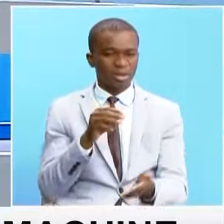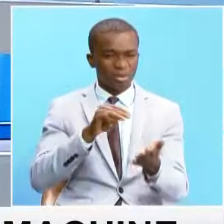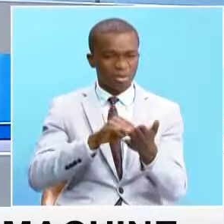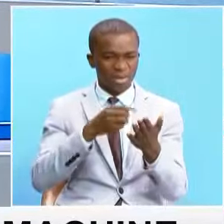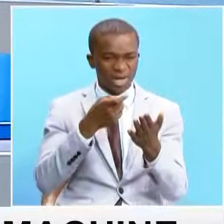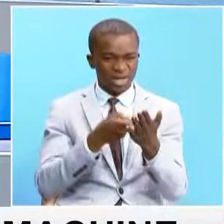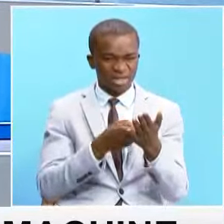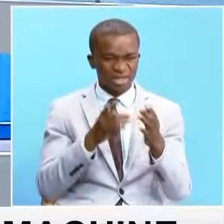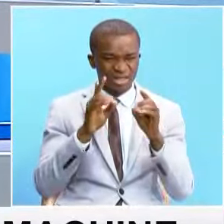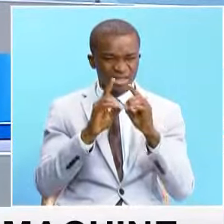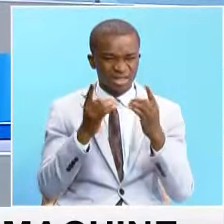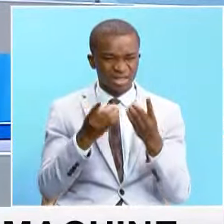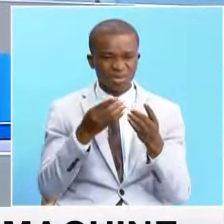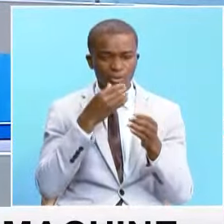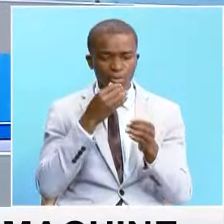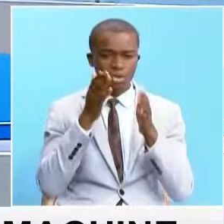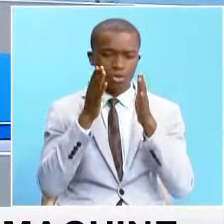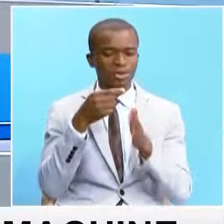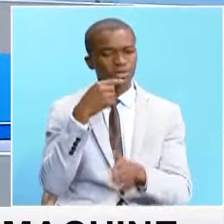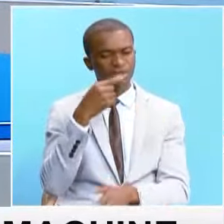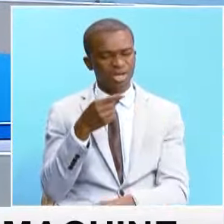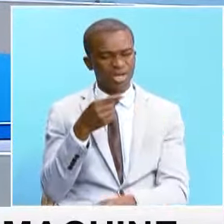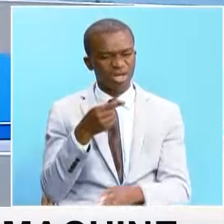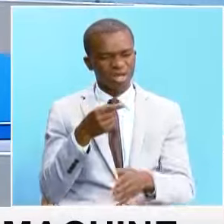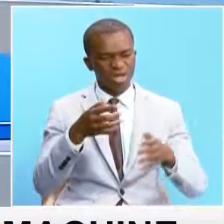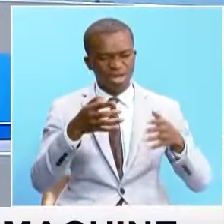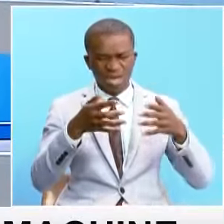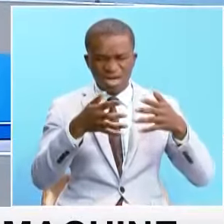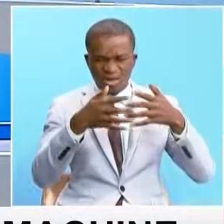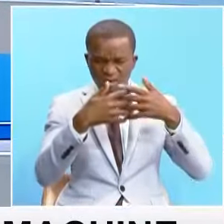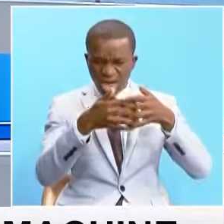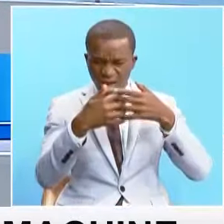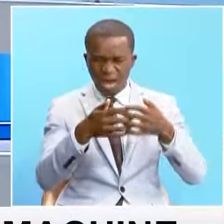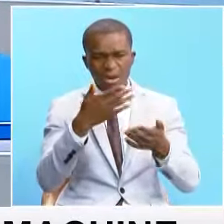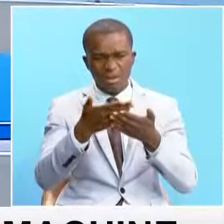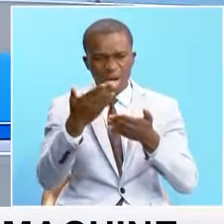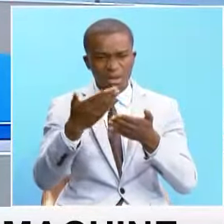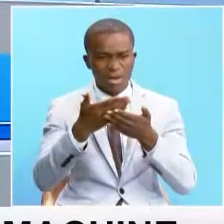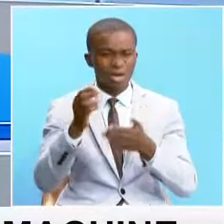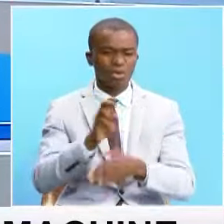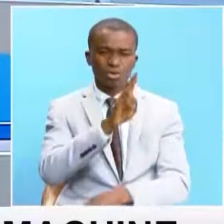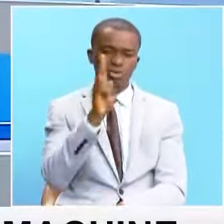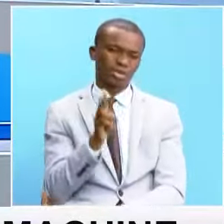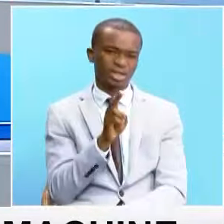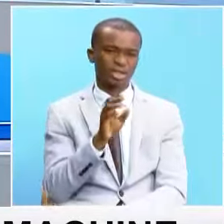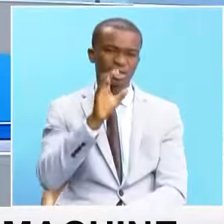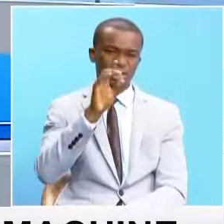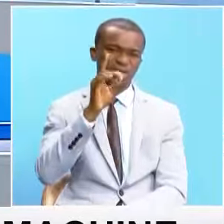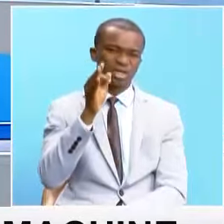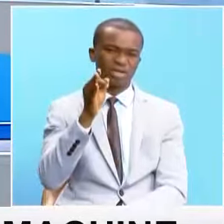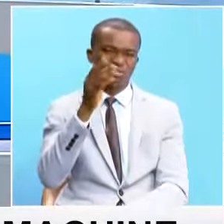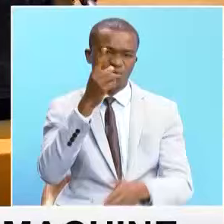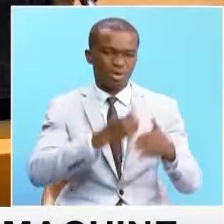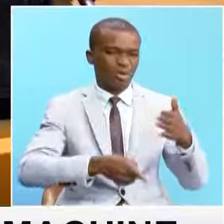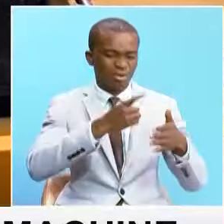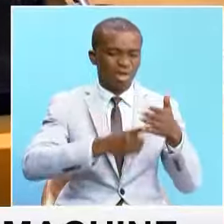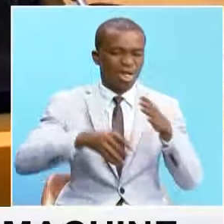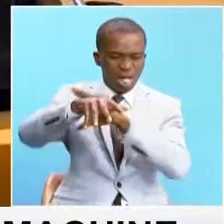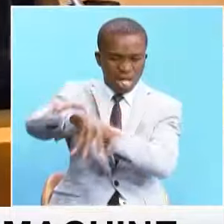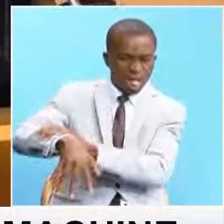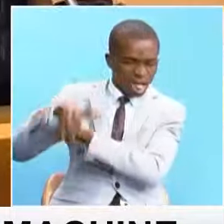Development Fund, CDF, includes 2 graders, a backhoe loader, and a water bowser.